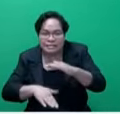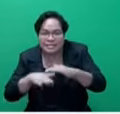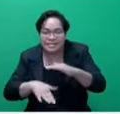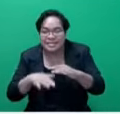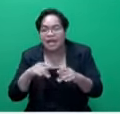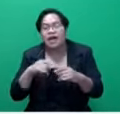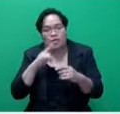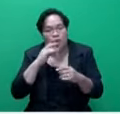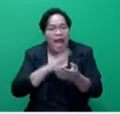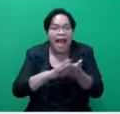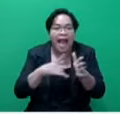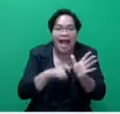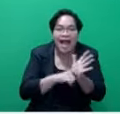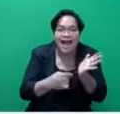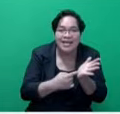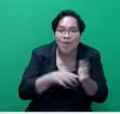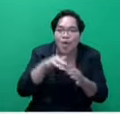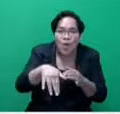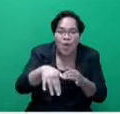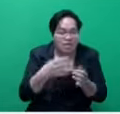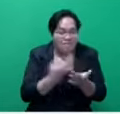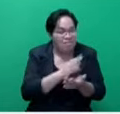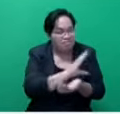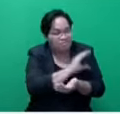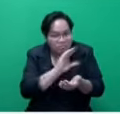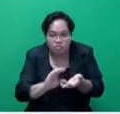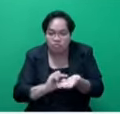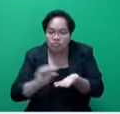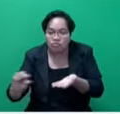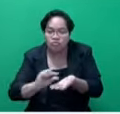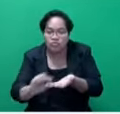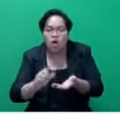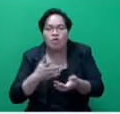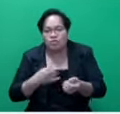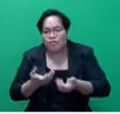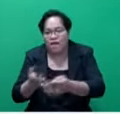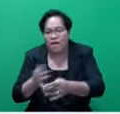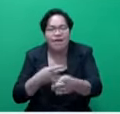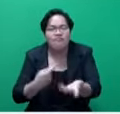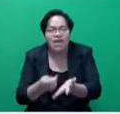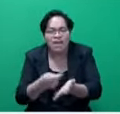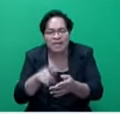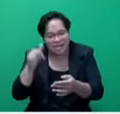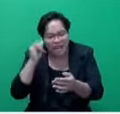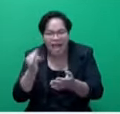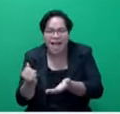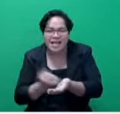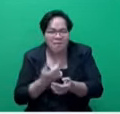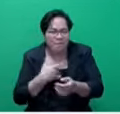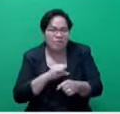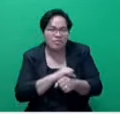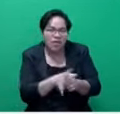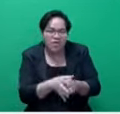Heart Homes, funded through the national budget, to provide rent concession to those whose income was affected.